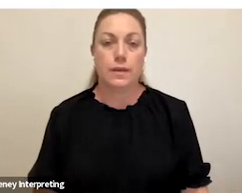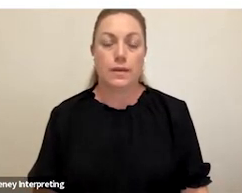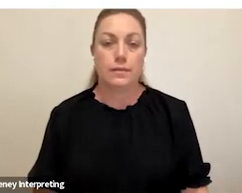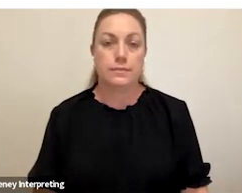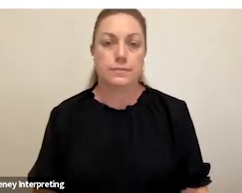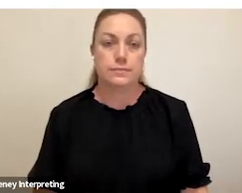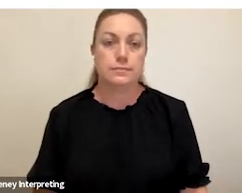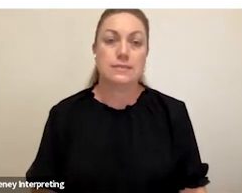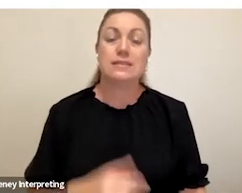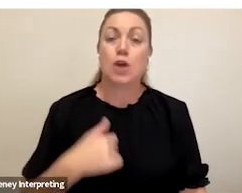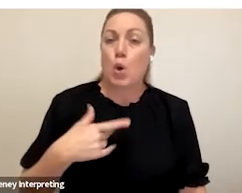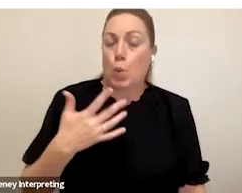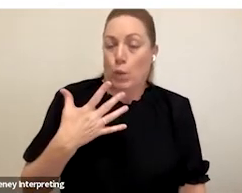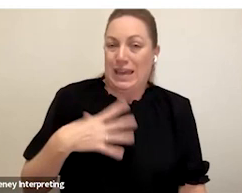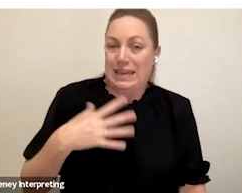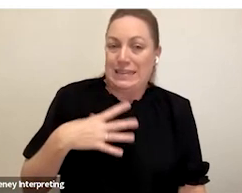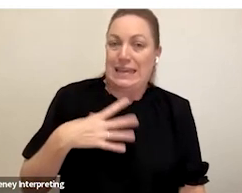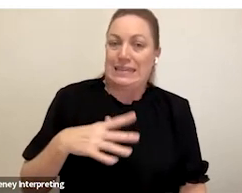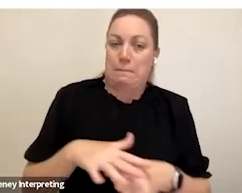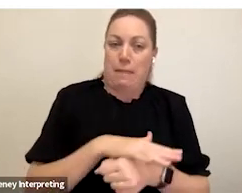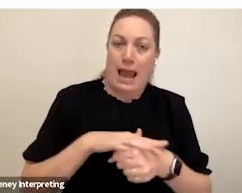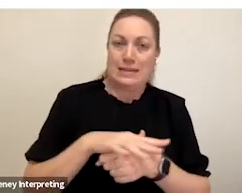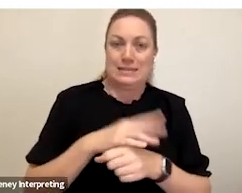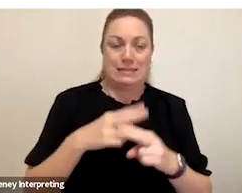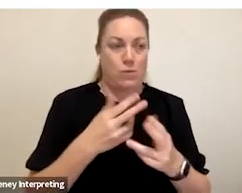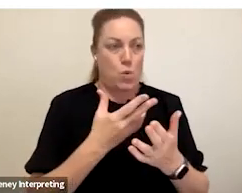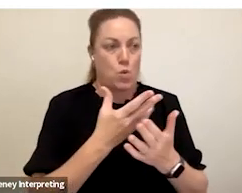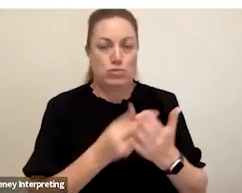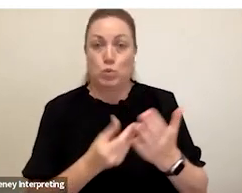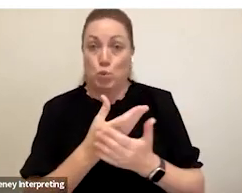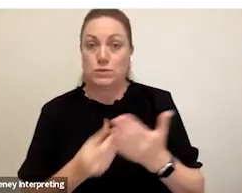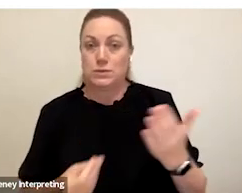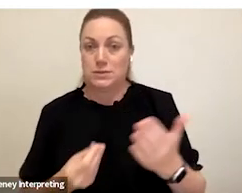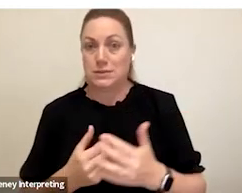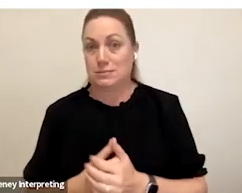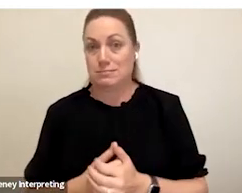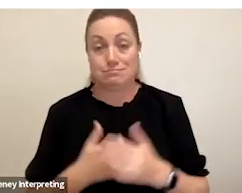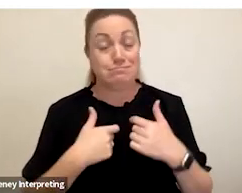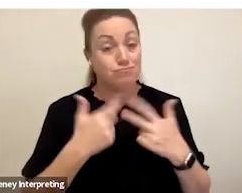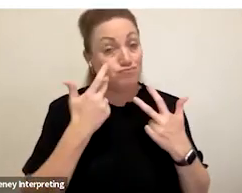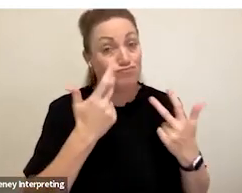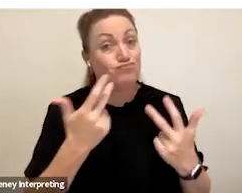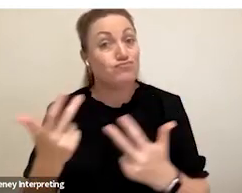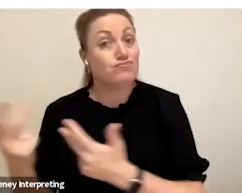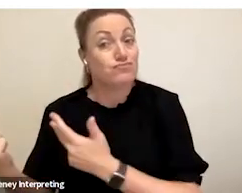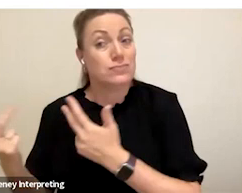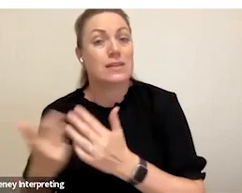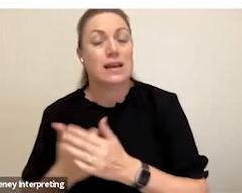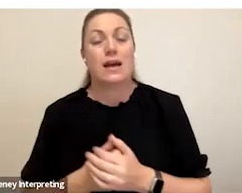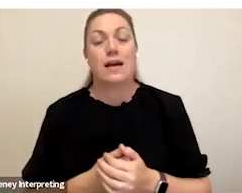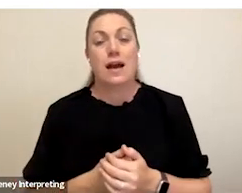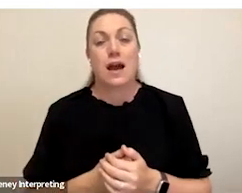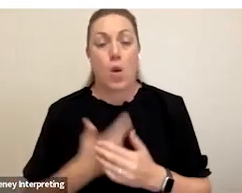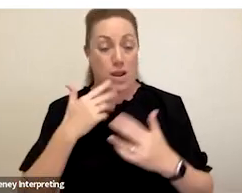we need a place to put all these resources, and we unapologetically share them as we develop the tools. And